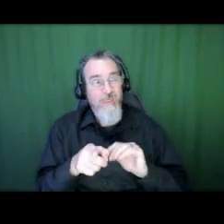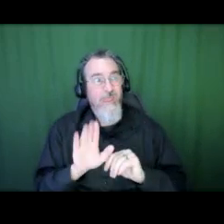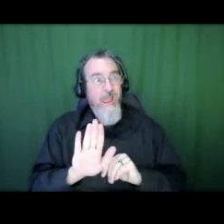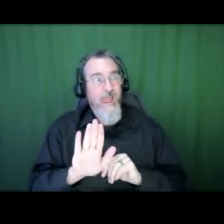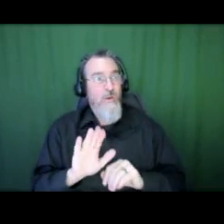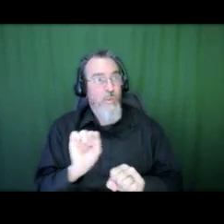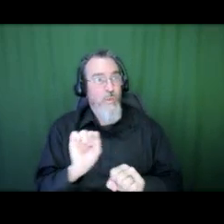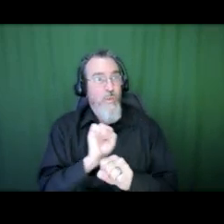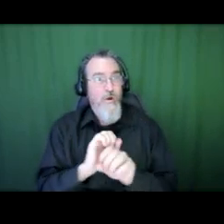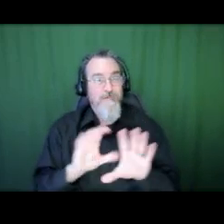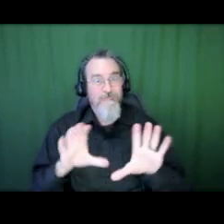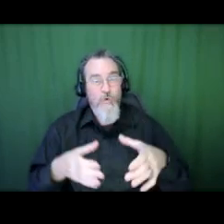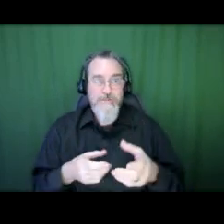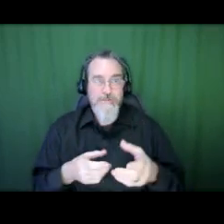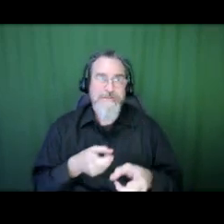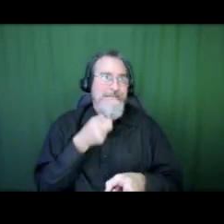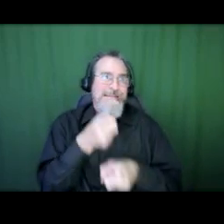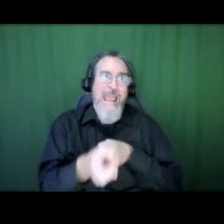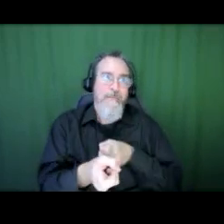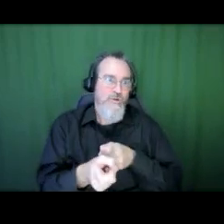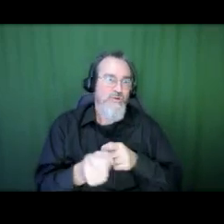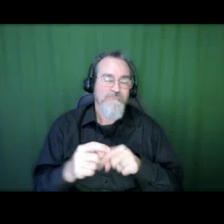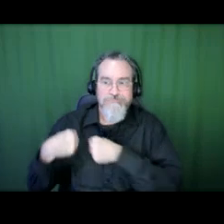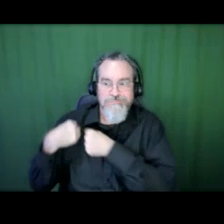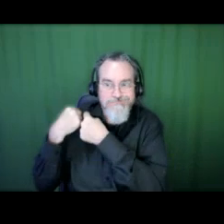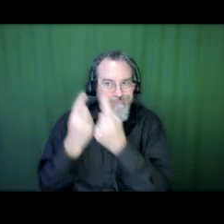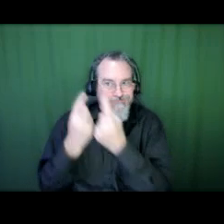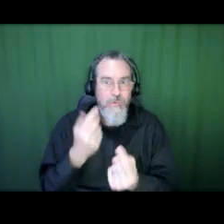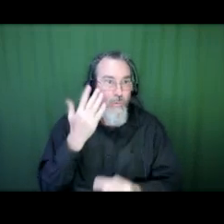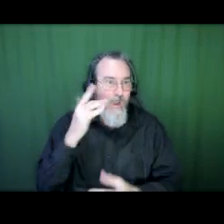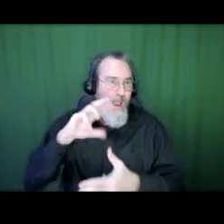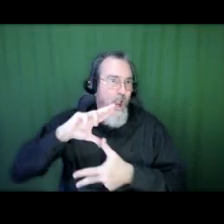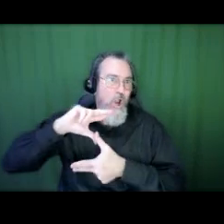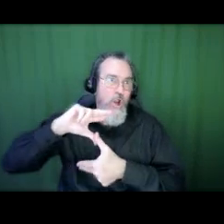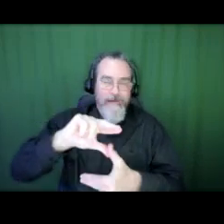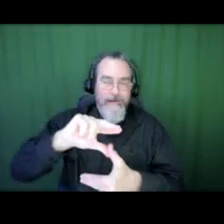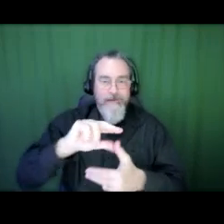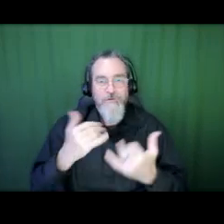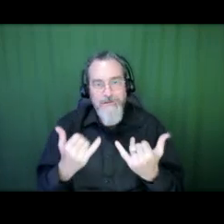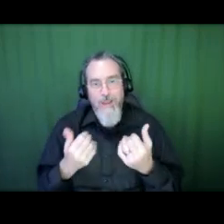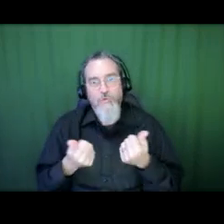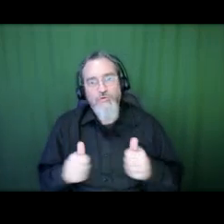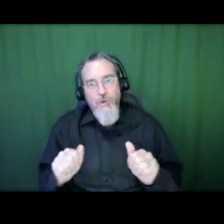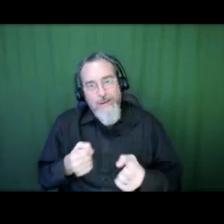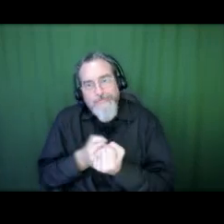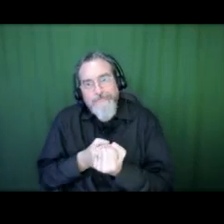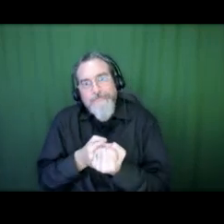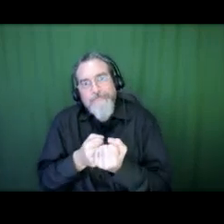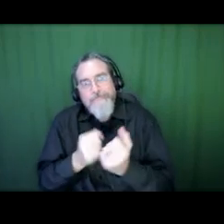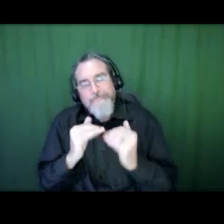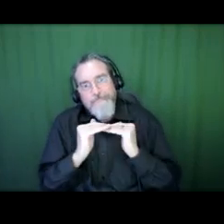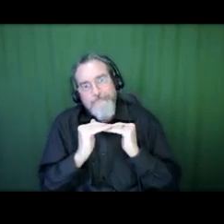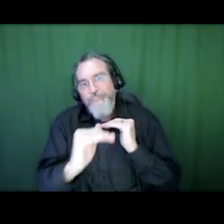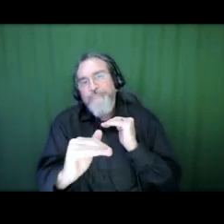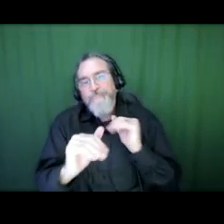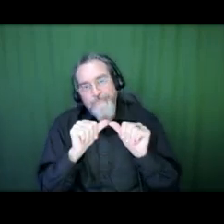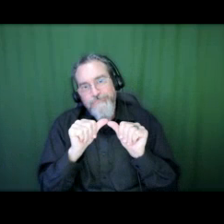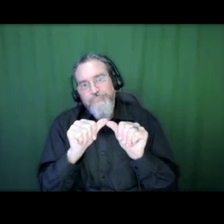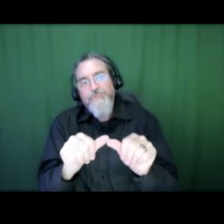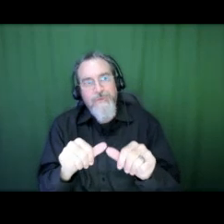lot of the hurricanes, and so we're seeking to be able to stabilize that through this training program. Next slide,